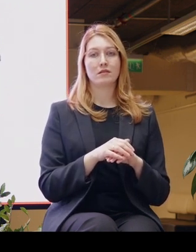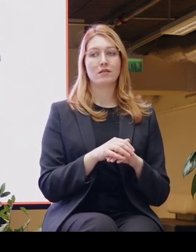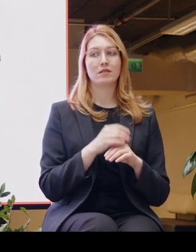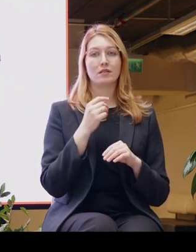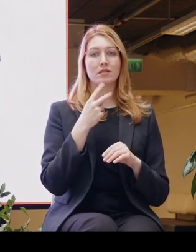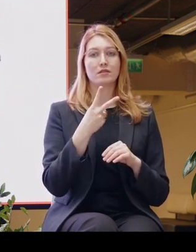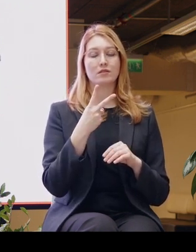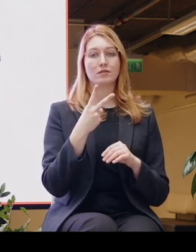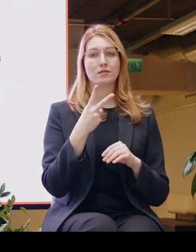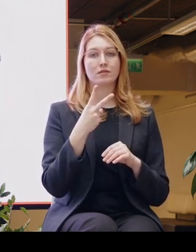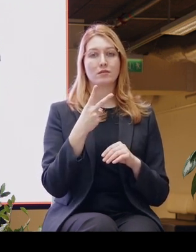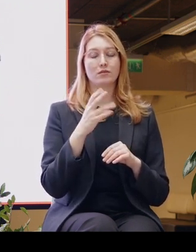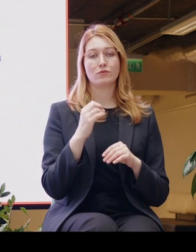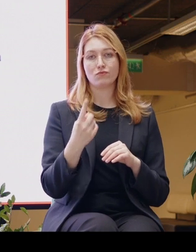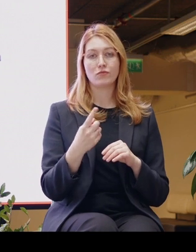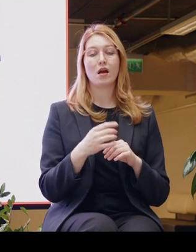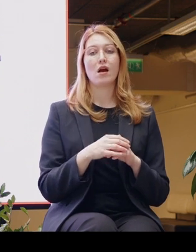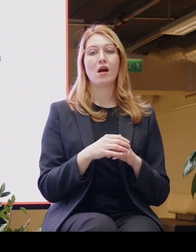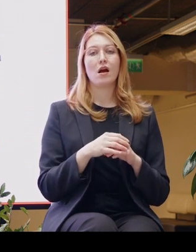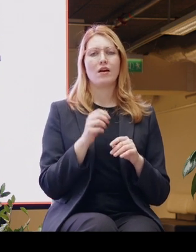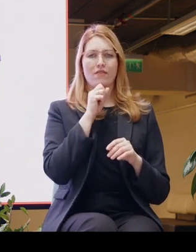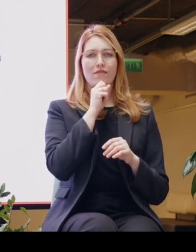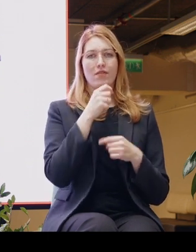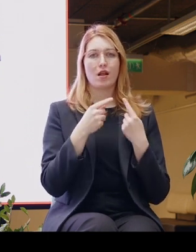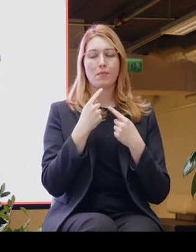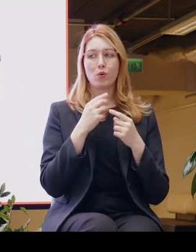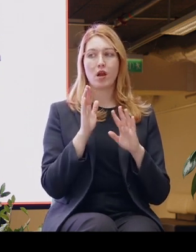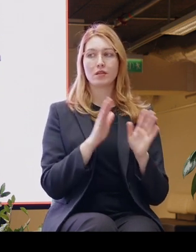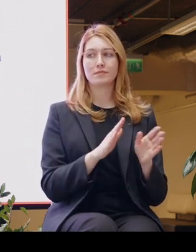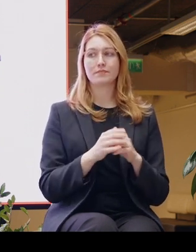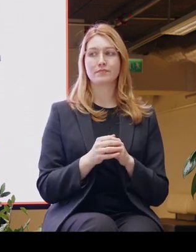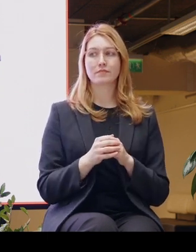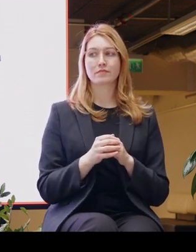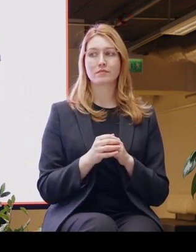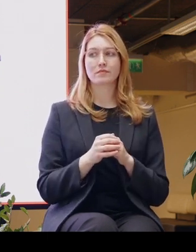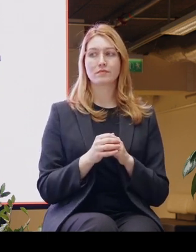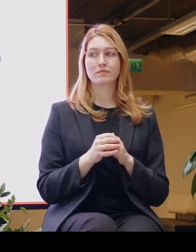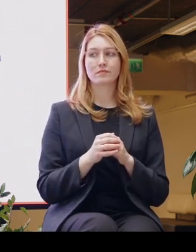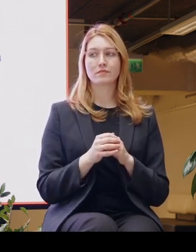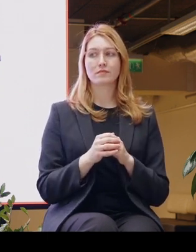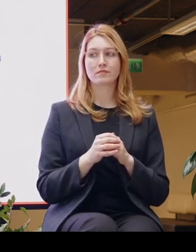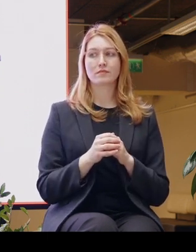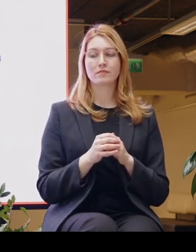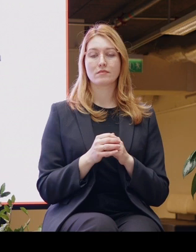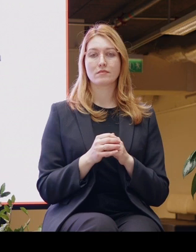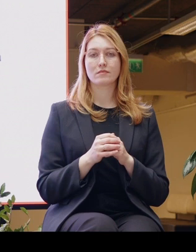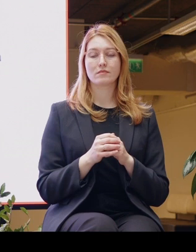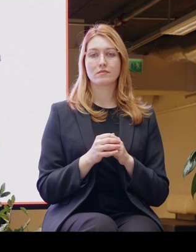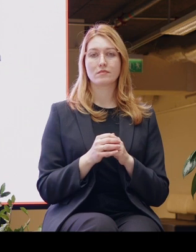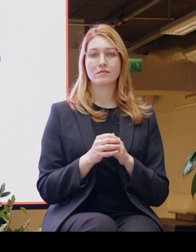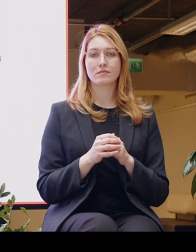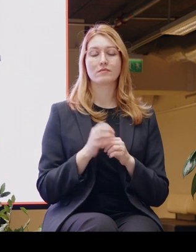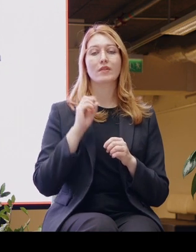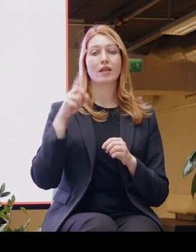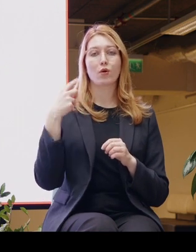17210. If anybody wants to have a closer look later, can do this. On the next slide,